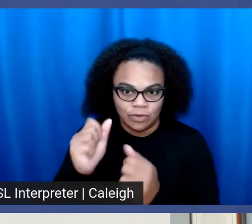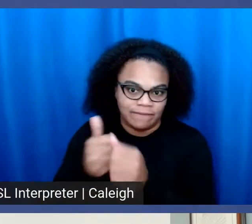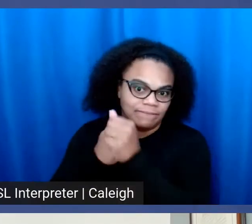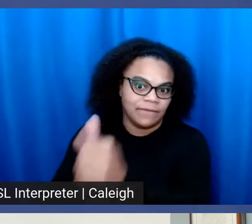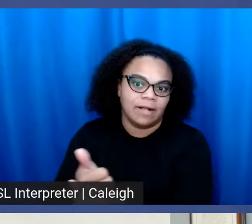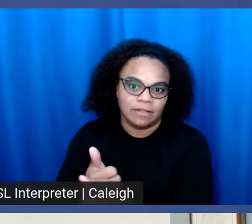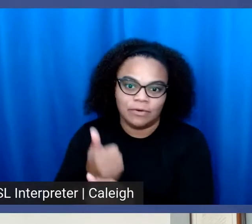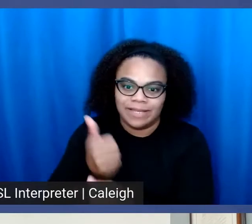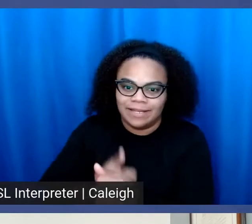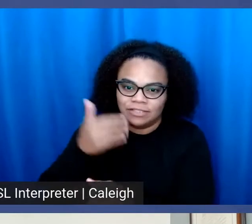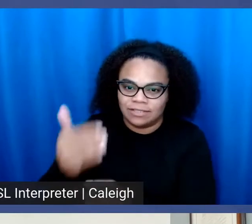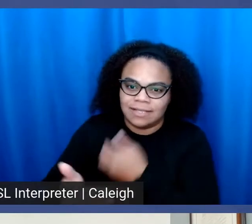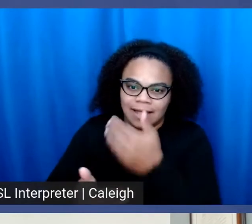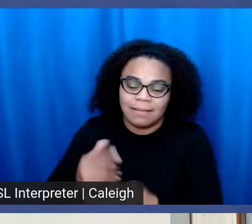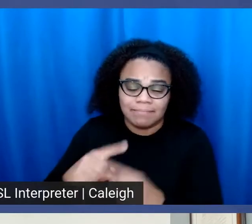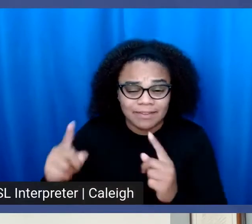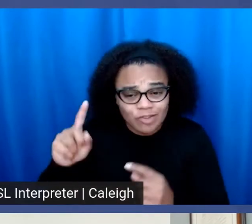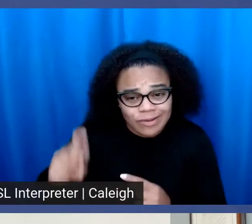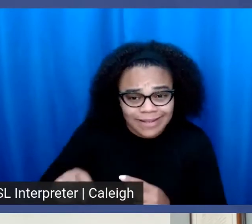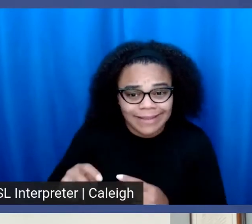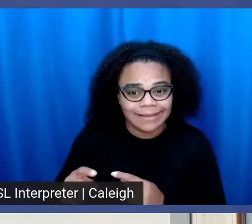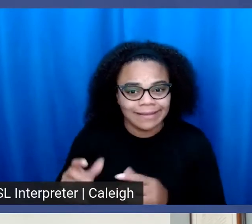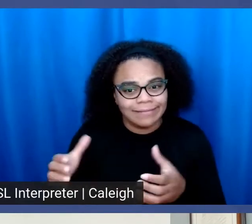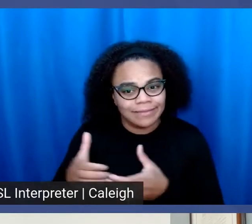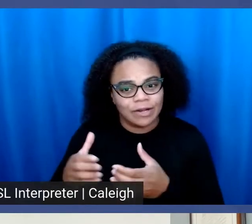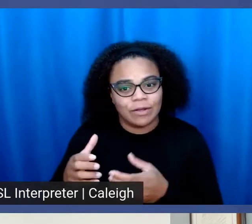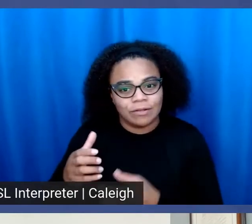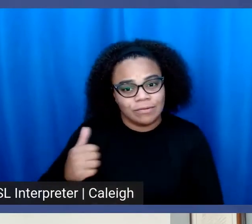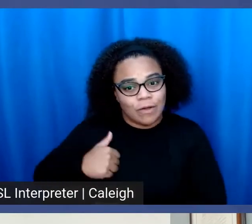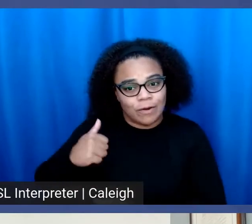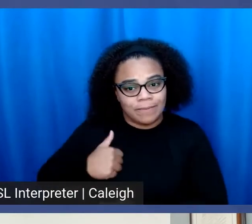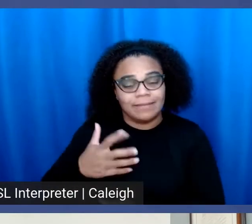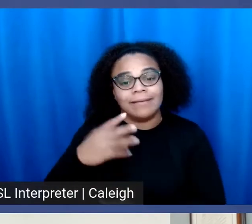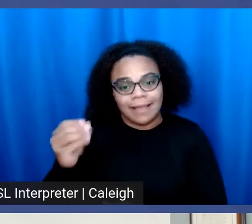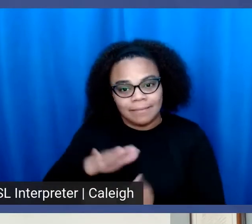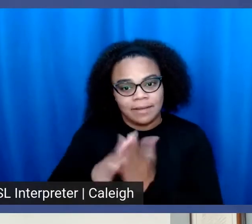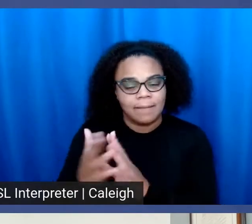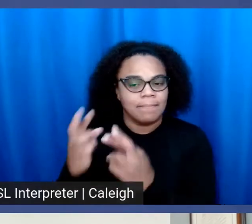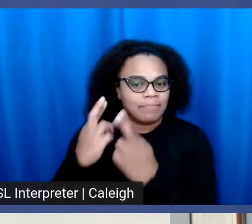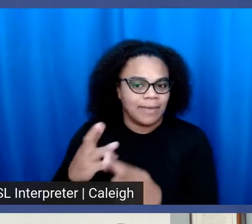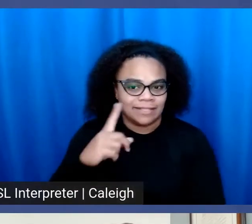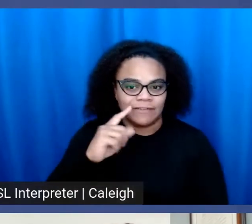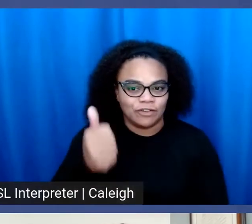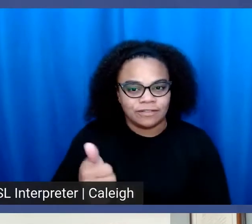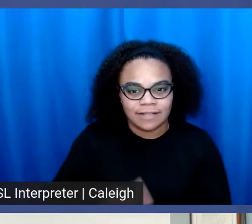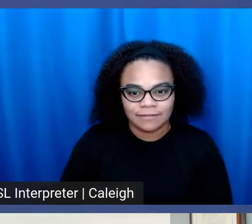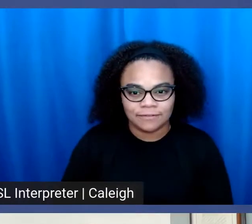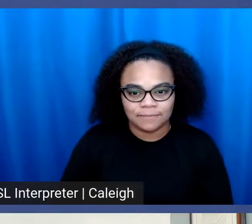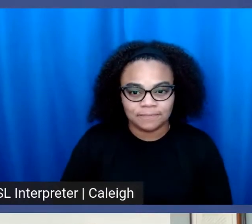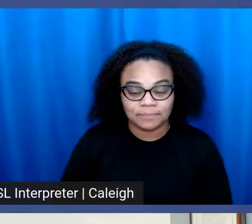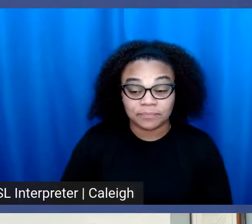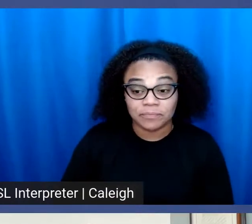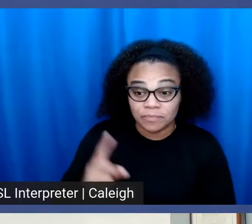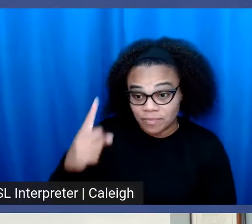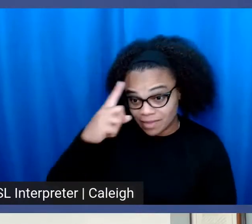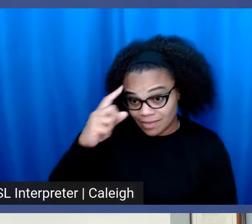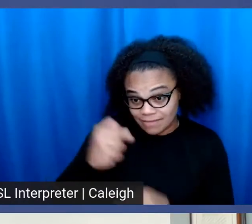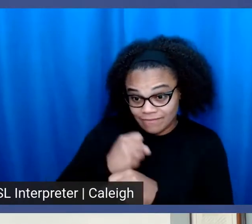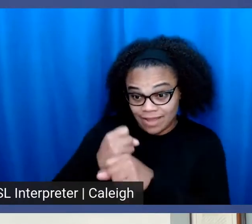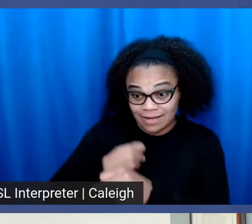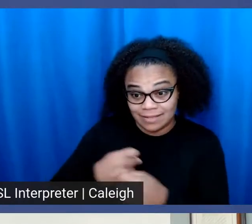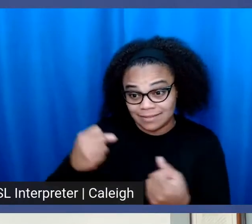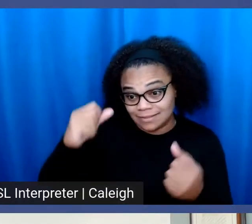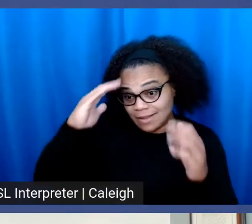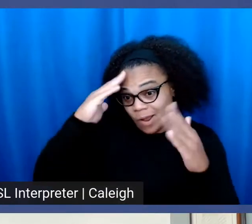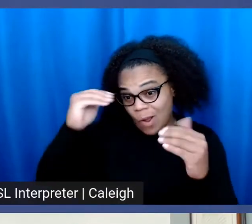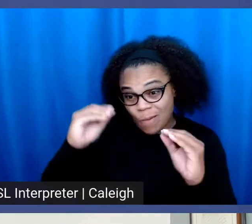you need a little army with you, and then you need to be a best friend to yourself. Is it hopeless with the school